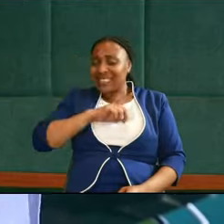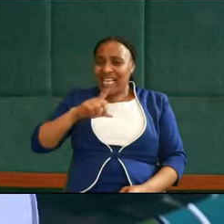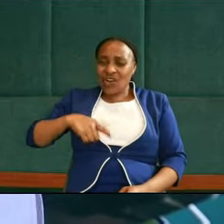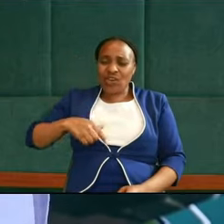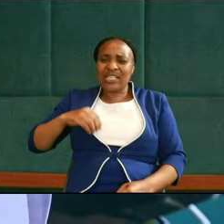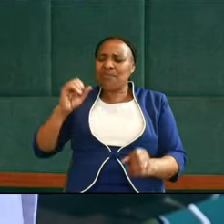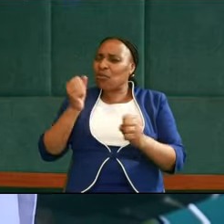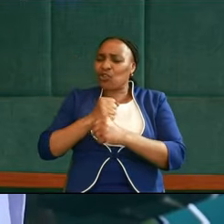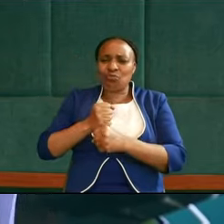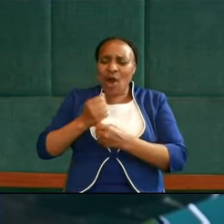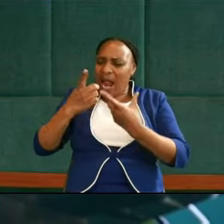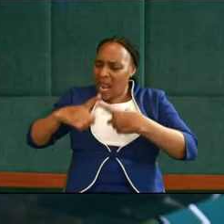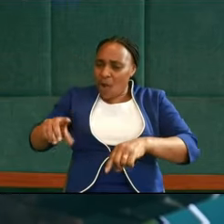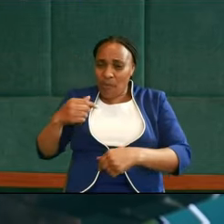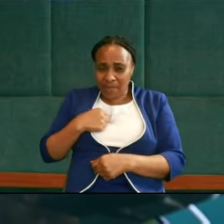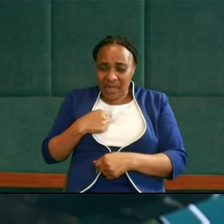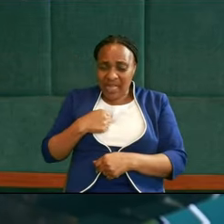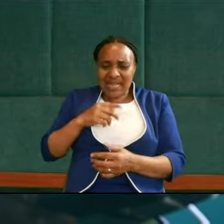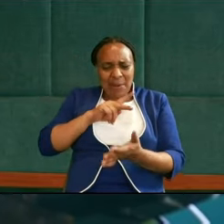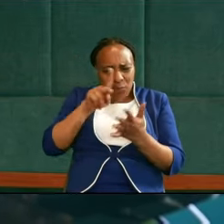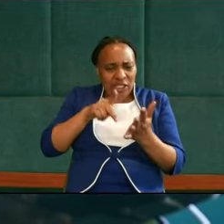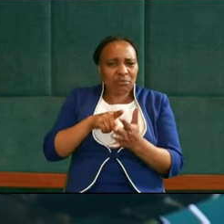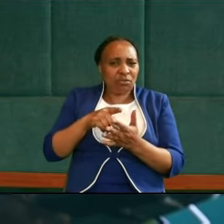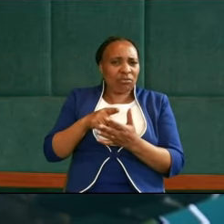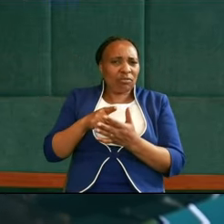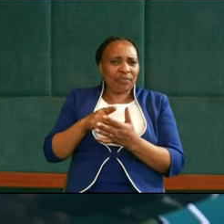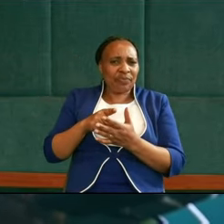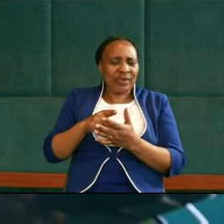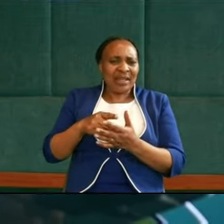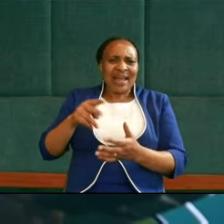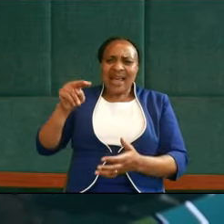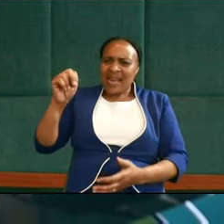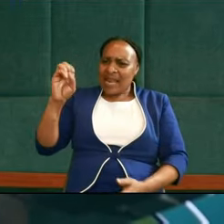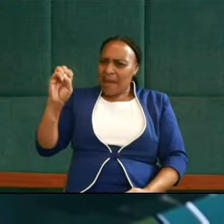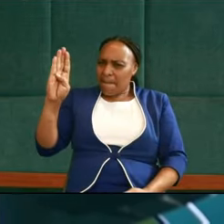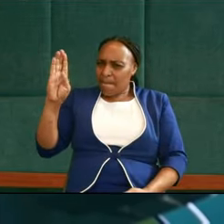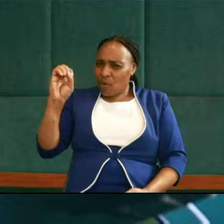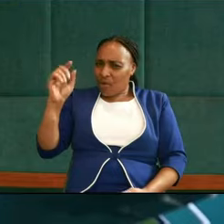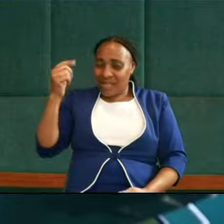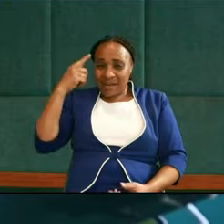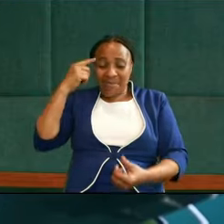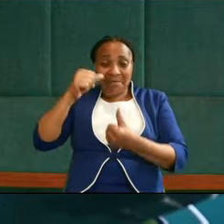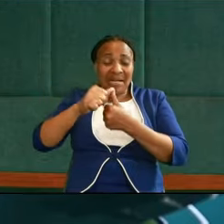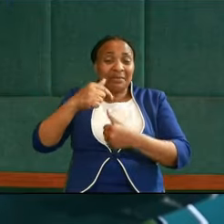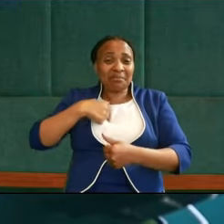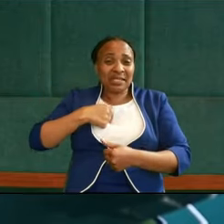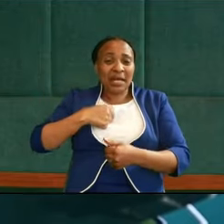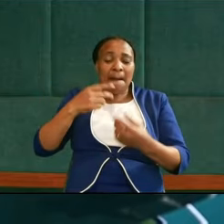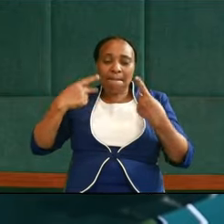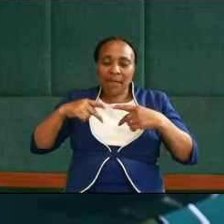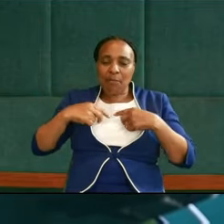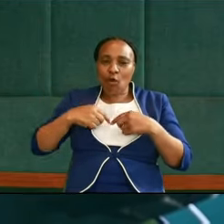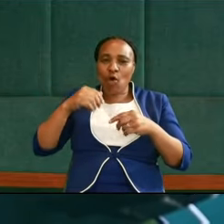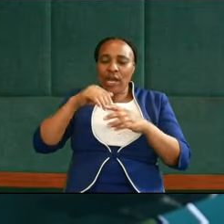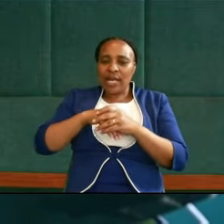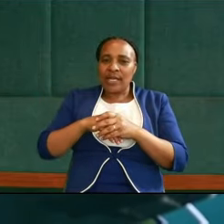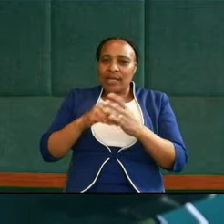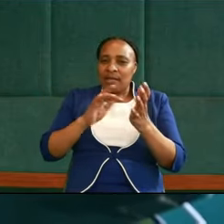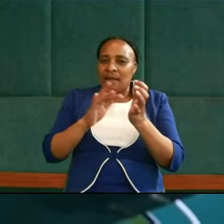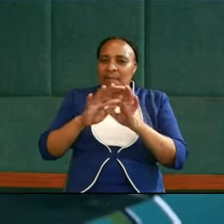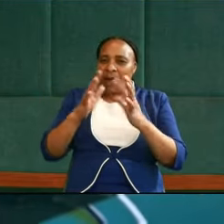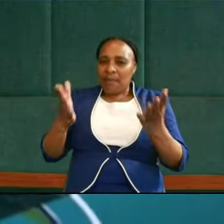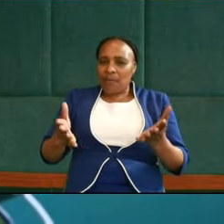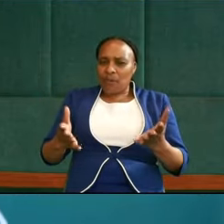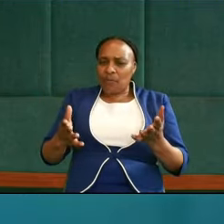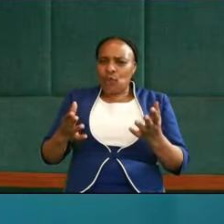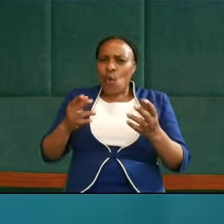a principle. You see, Naboth reminds me of a group of people in the book, The Great Controversy. They call